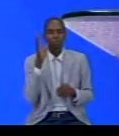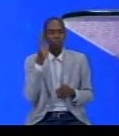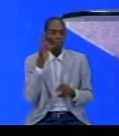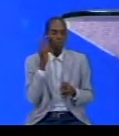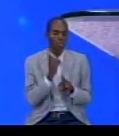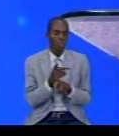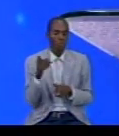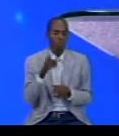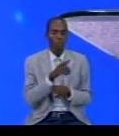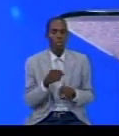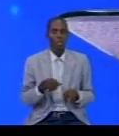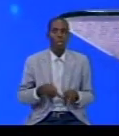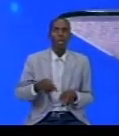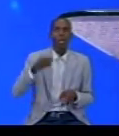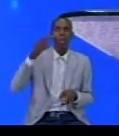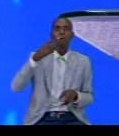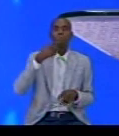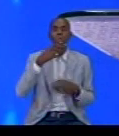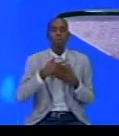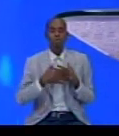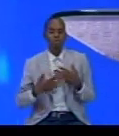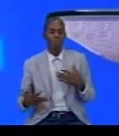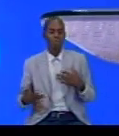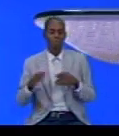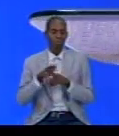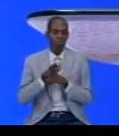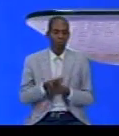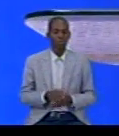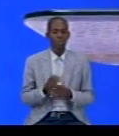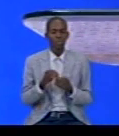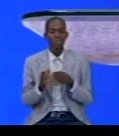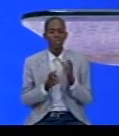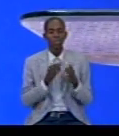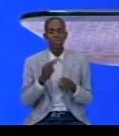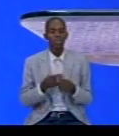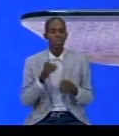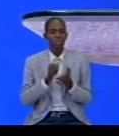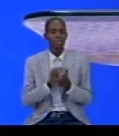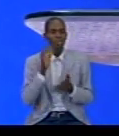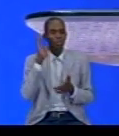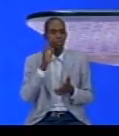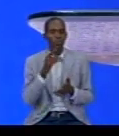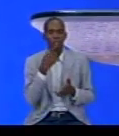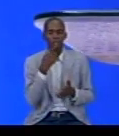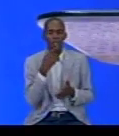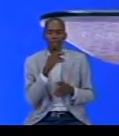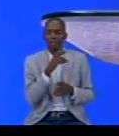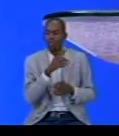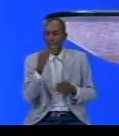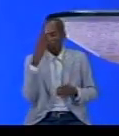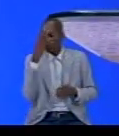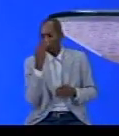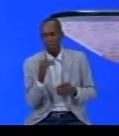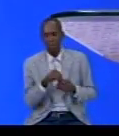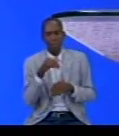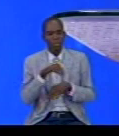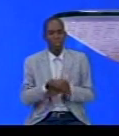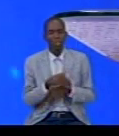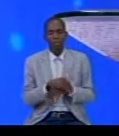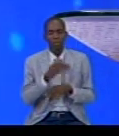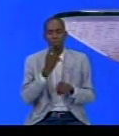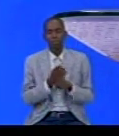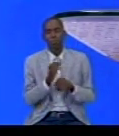high blood pressure. That you are and sleepless nights, that you are just there on the bed,